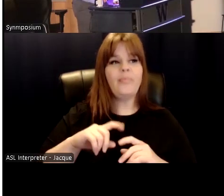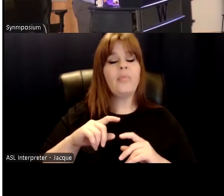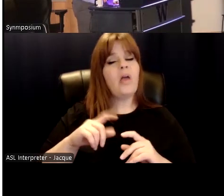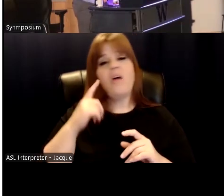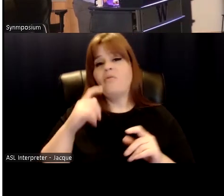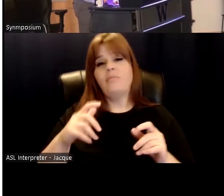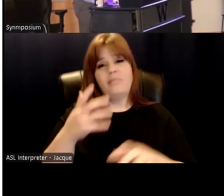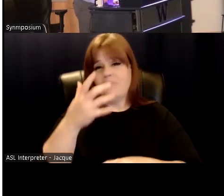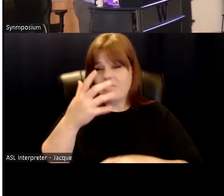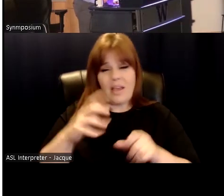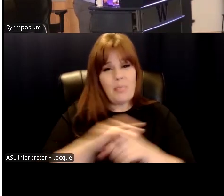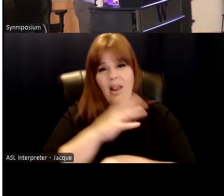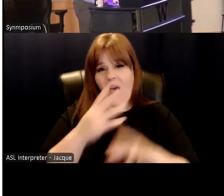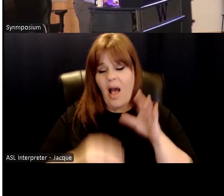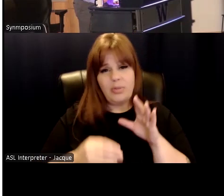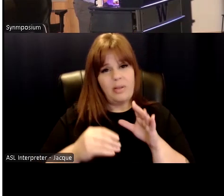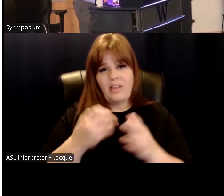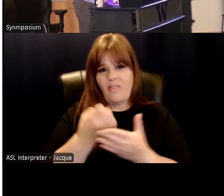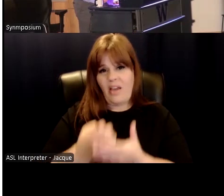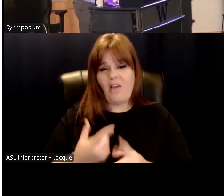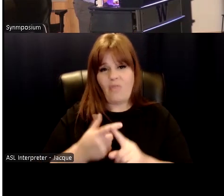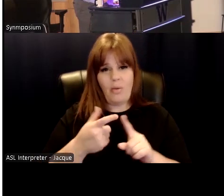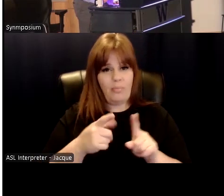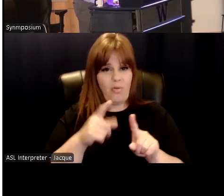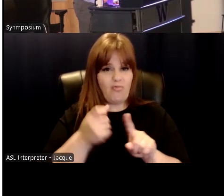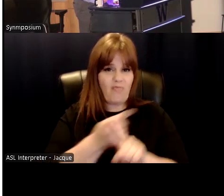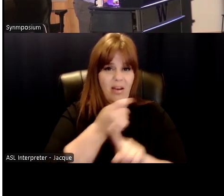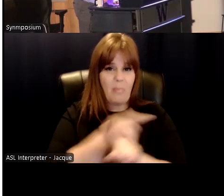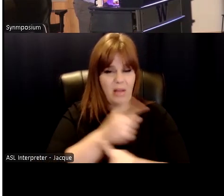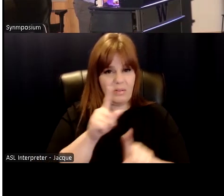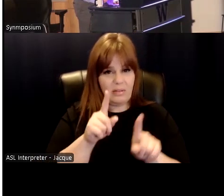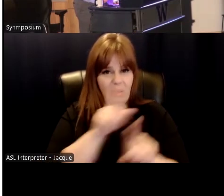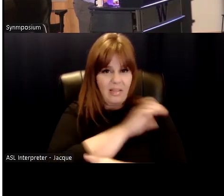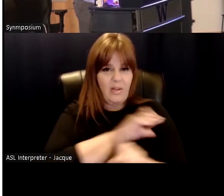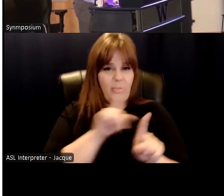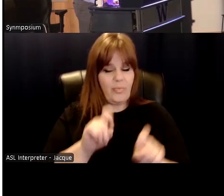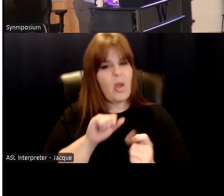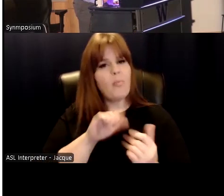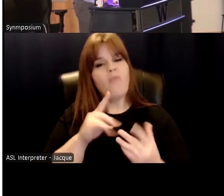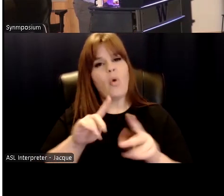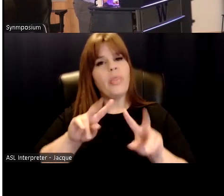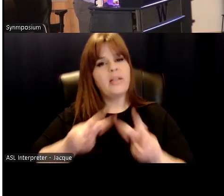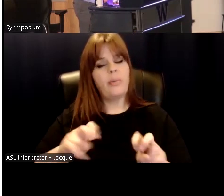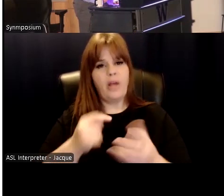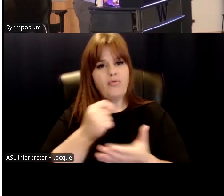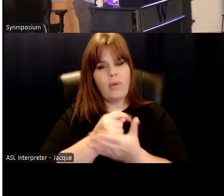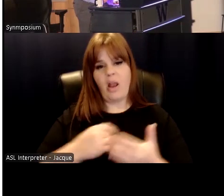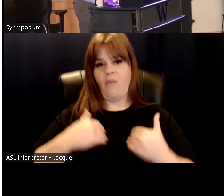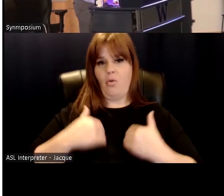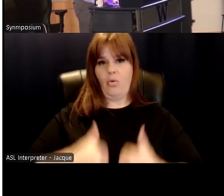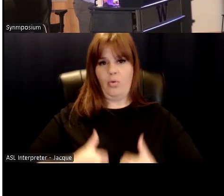from randomized clinical trials to guide treatment decisions, approaches for the assessment and treatment of respiratory